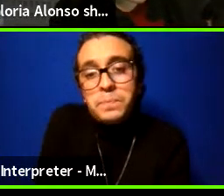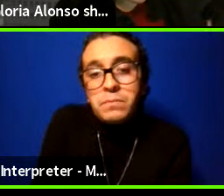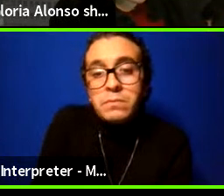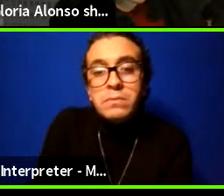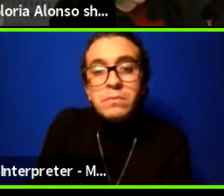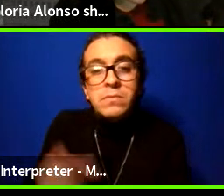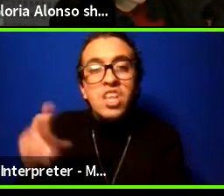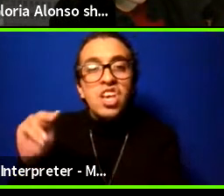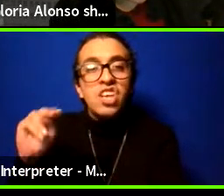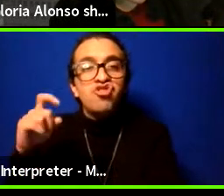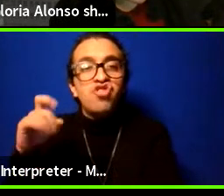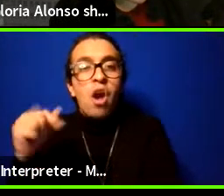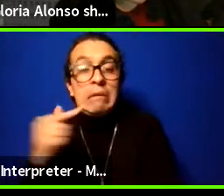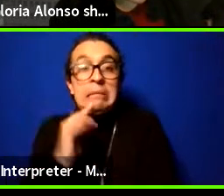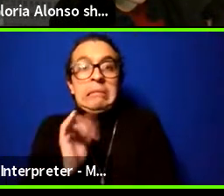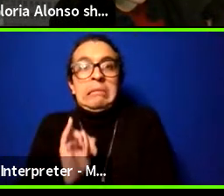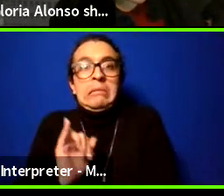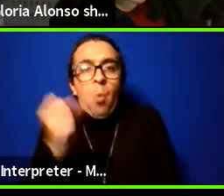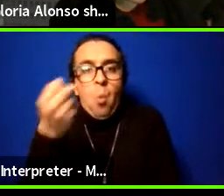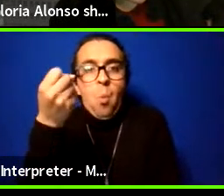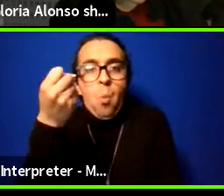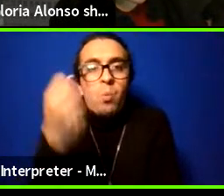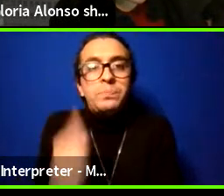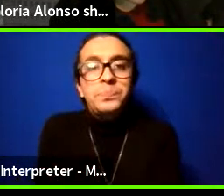Okay, let me see.